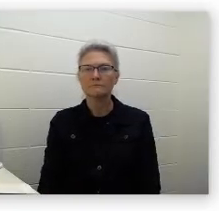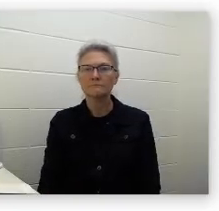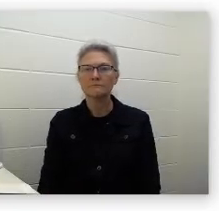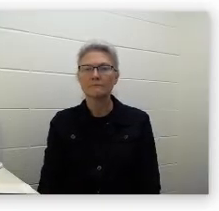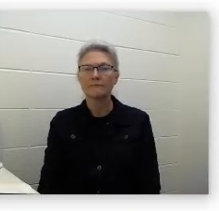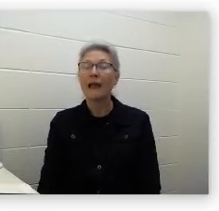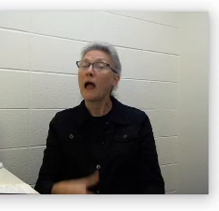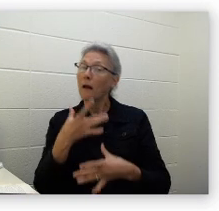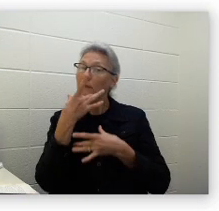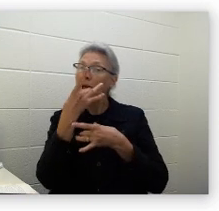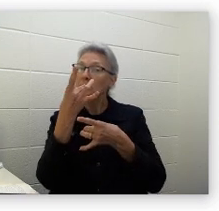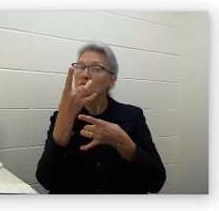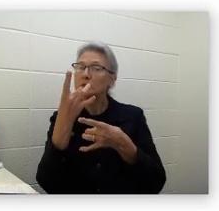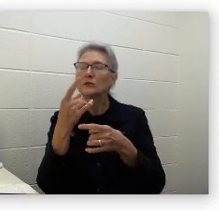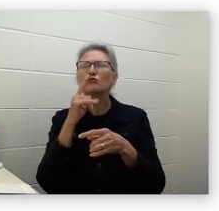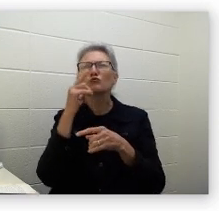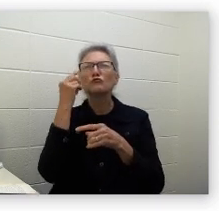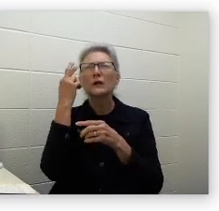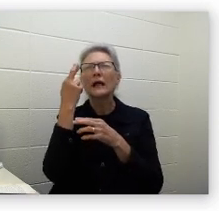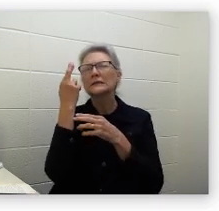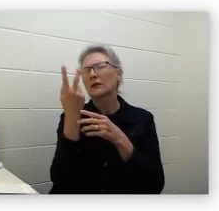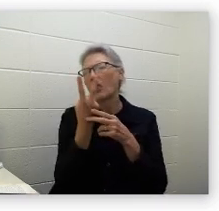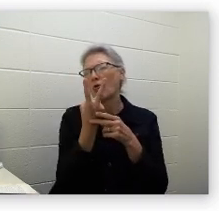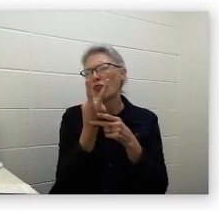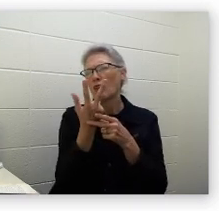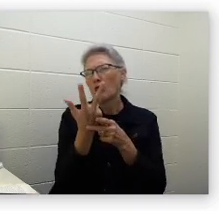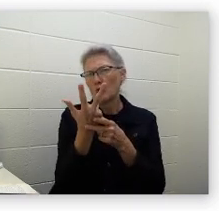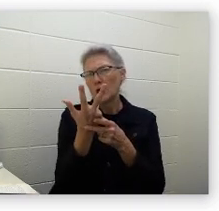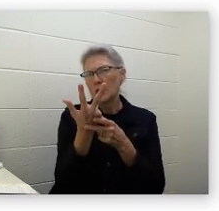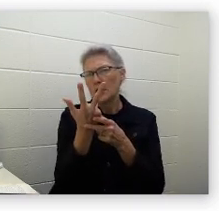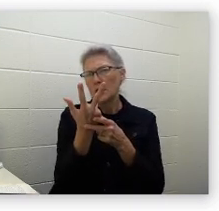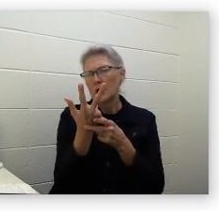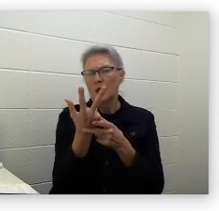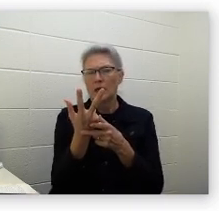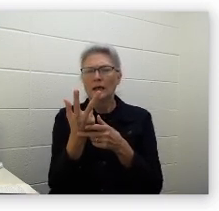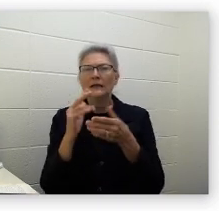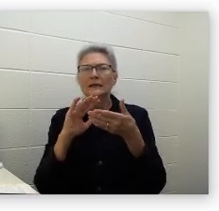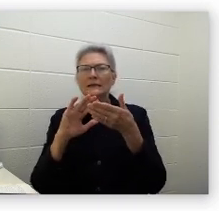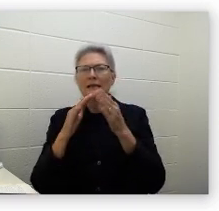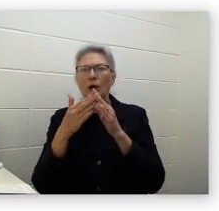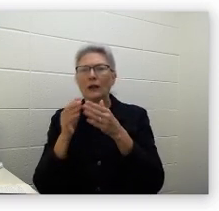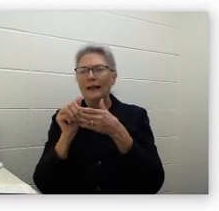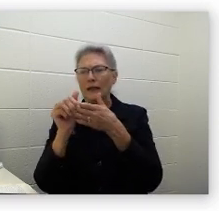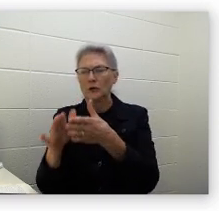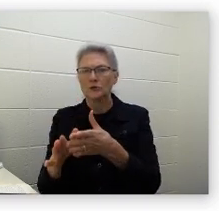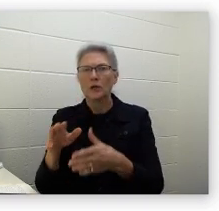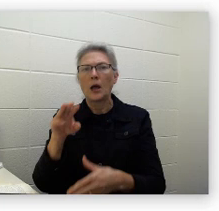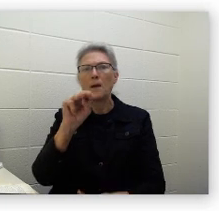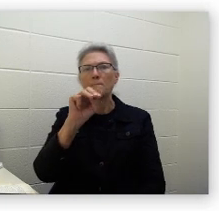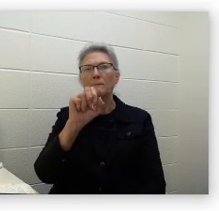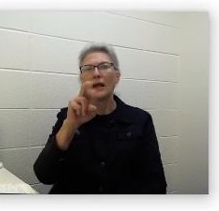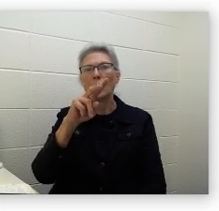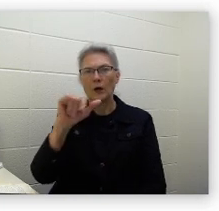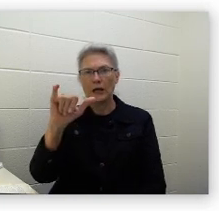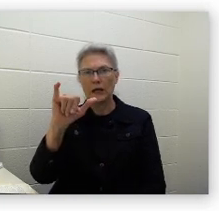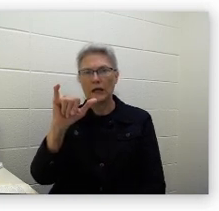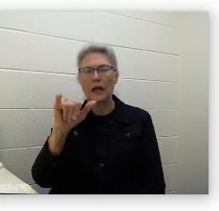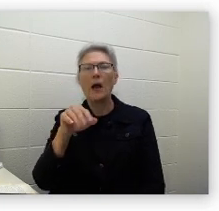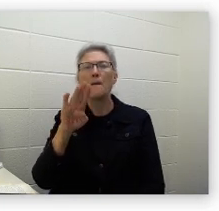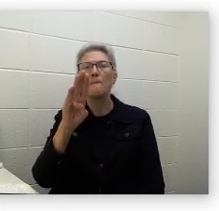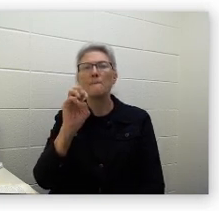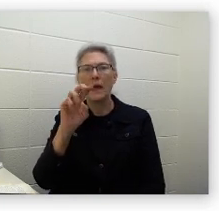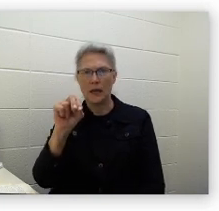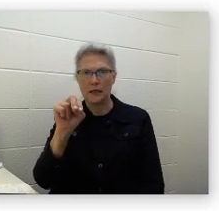What I'm very interested in realizing is these 3 town leaders that popped up. We have Mary, Ben, and